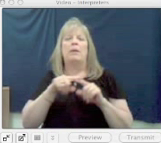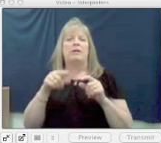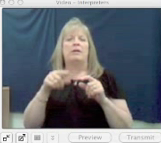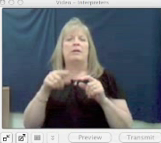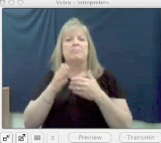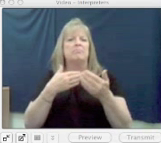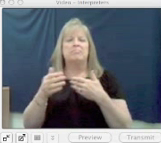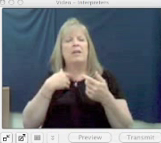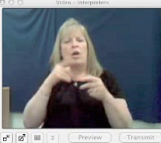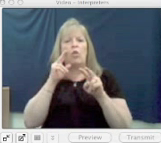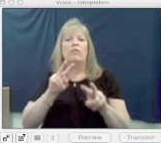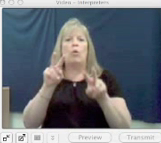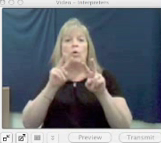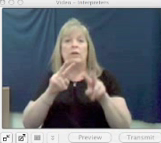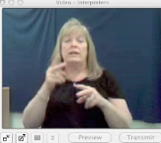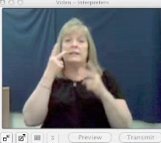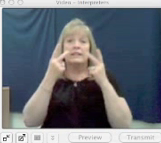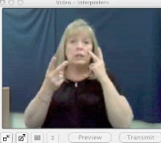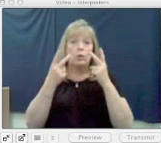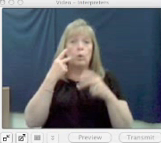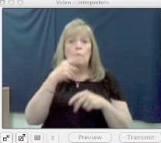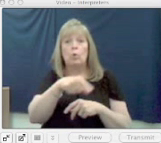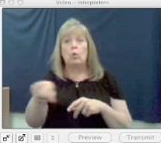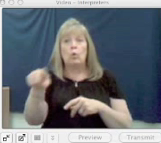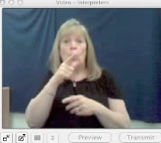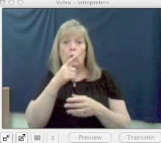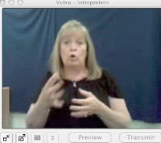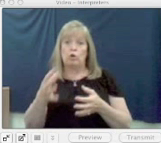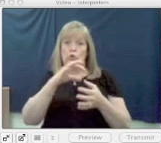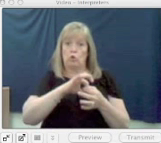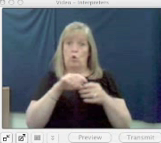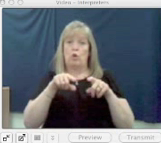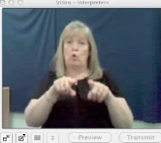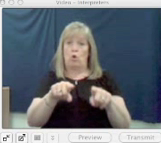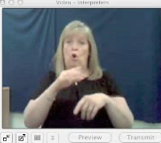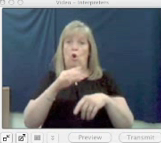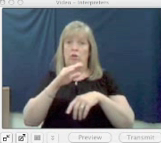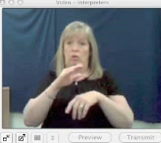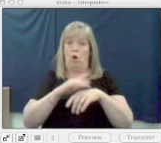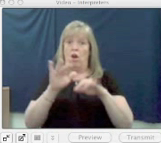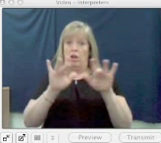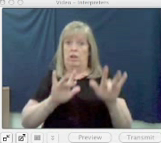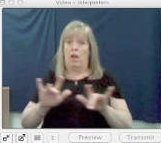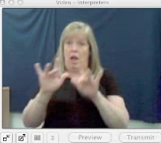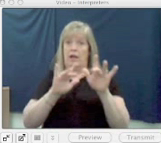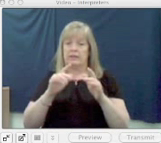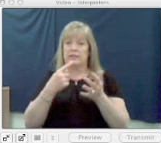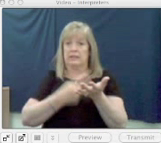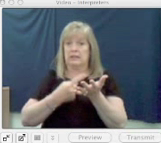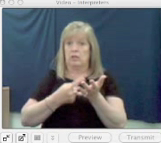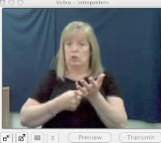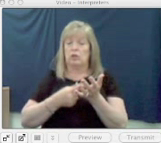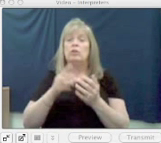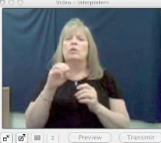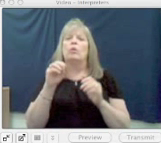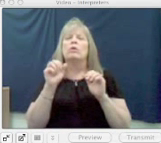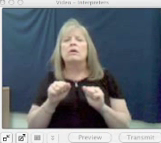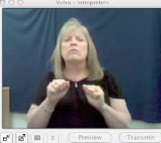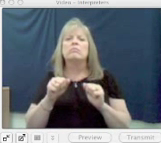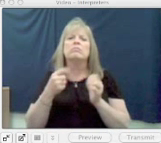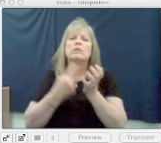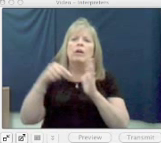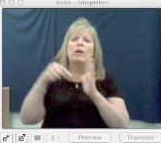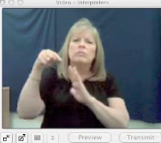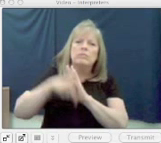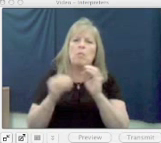to seeing those of you who join the online discussion so that we can talk more in